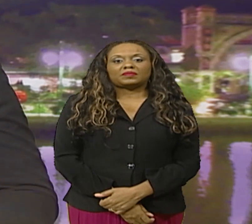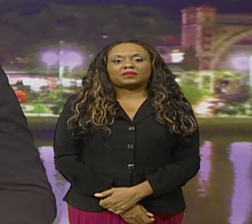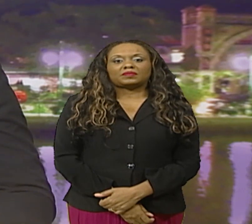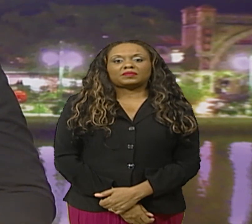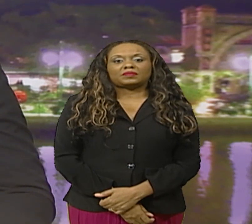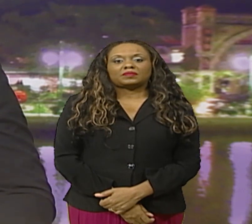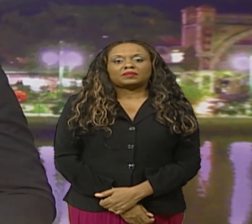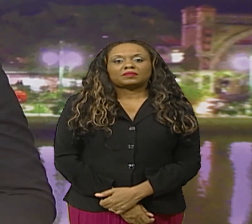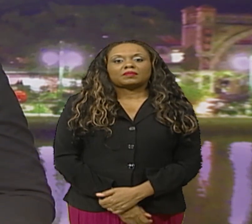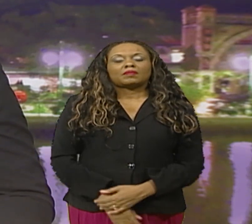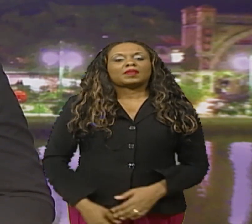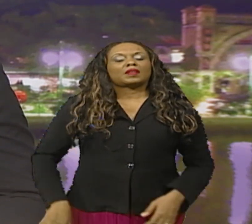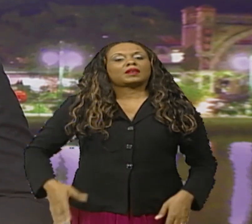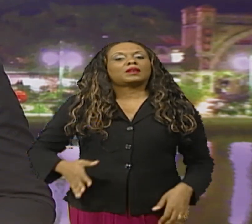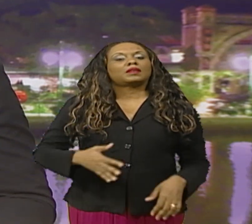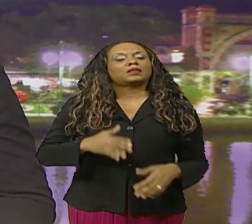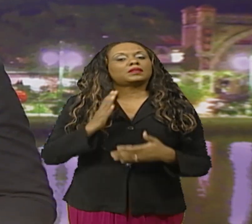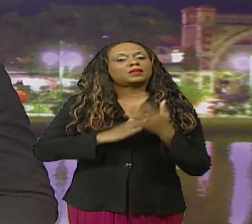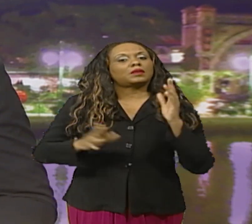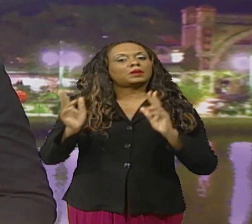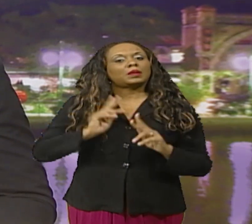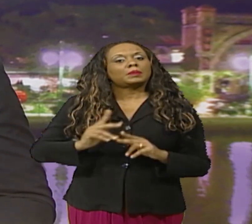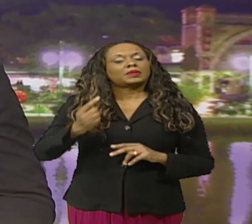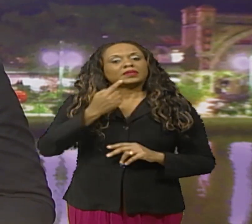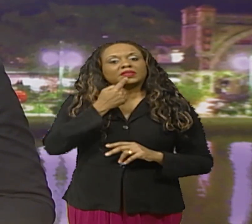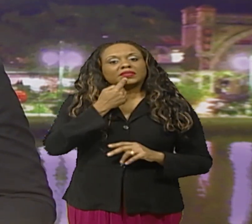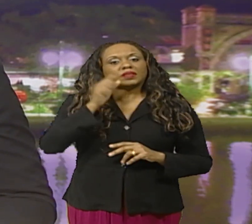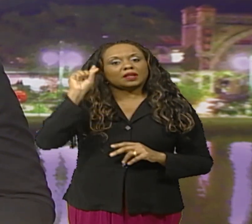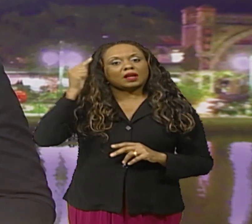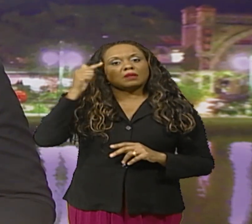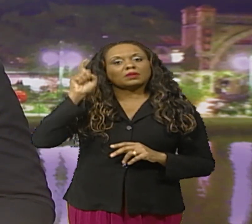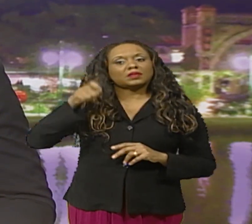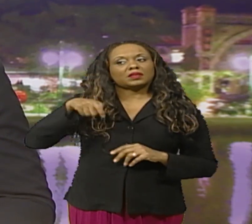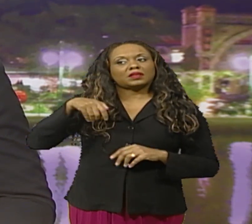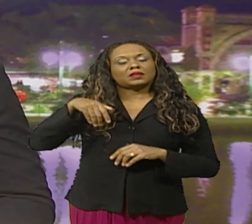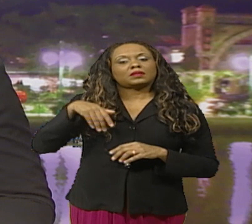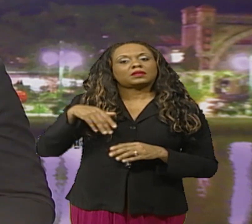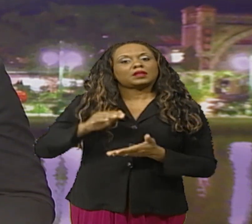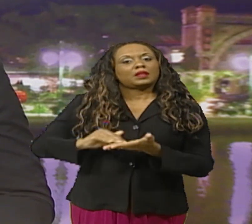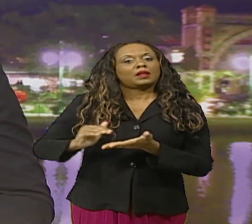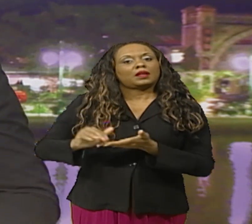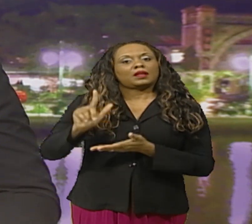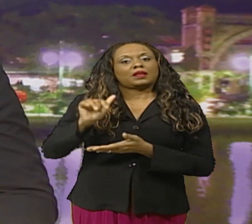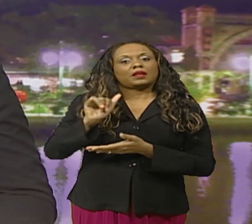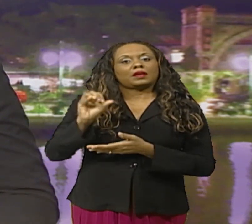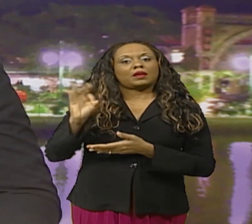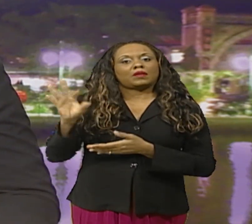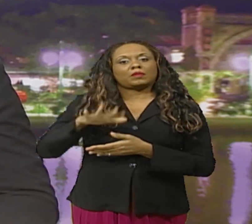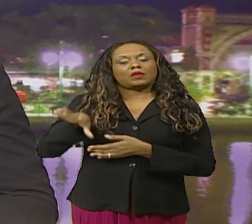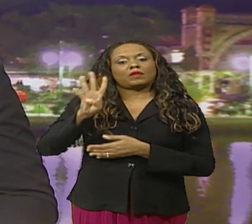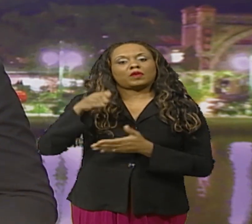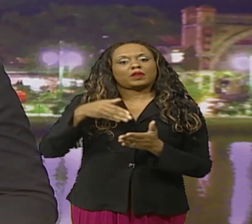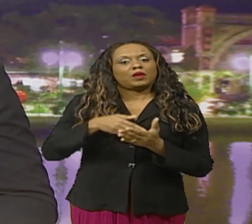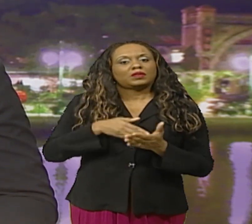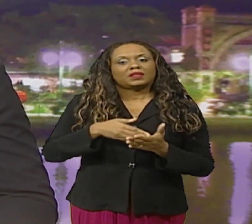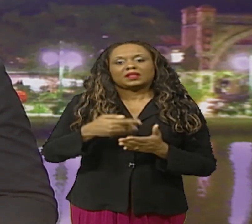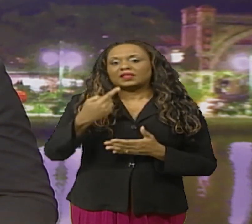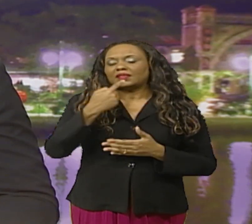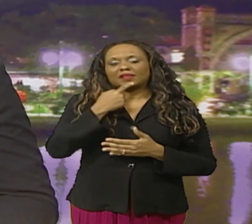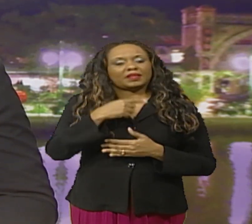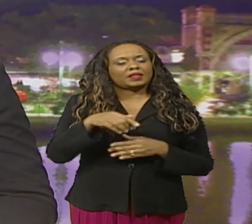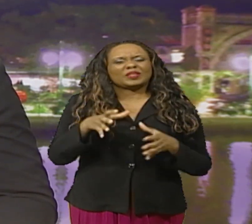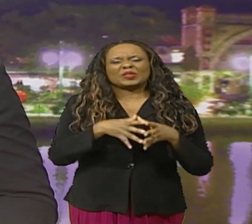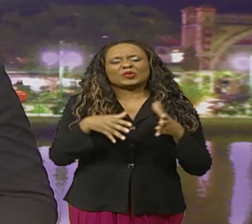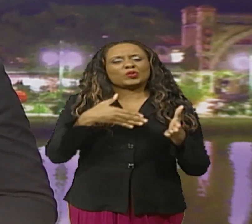While it has been suggested in some quarters that government should send home about 4,000 workers, Mr. Prasad says they will not be doing